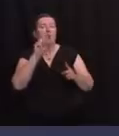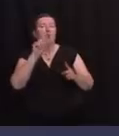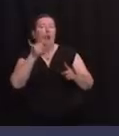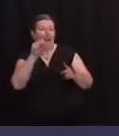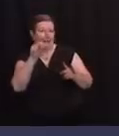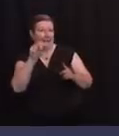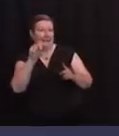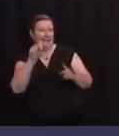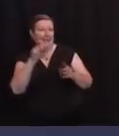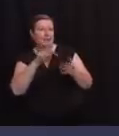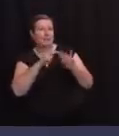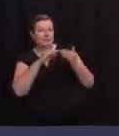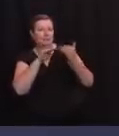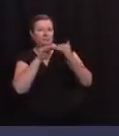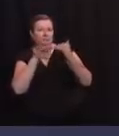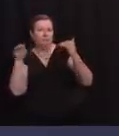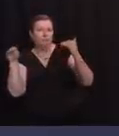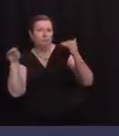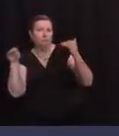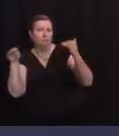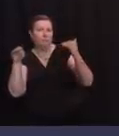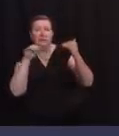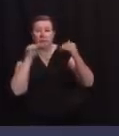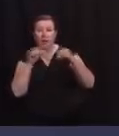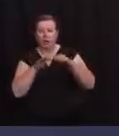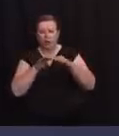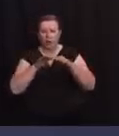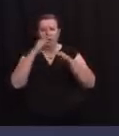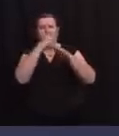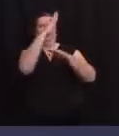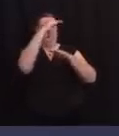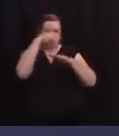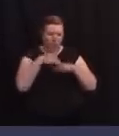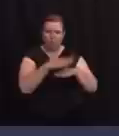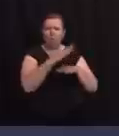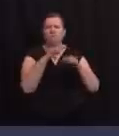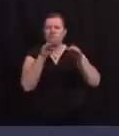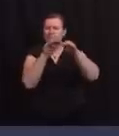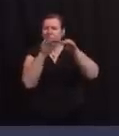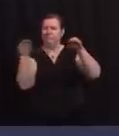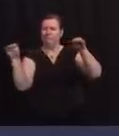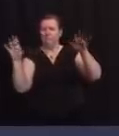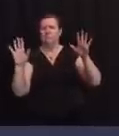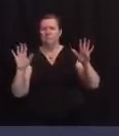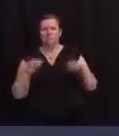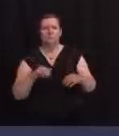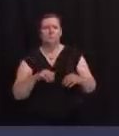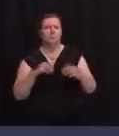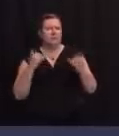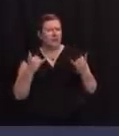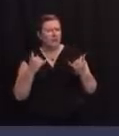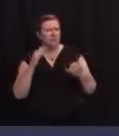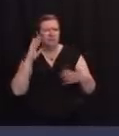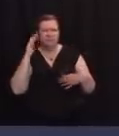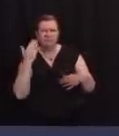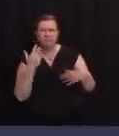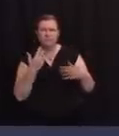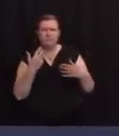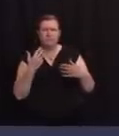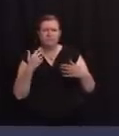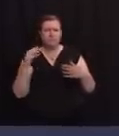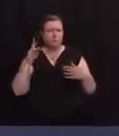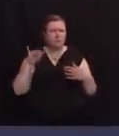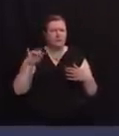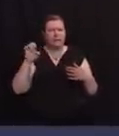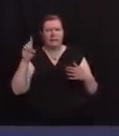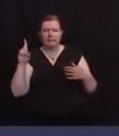in the medical and scientific communities. But is this sort of, are we in a range that you and Ed would expect would be in here